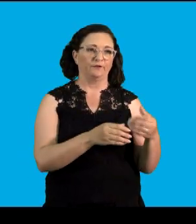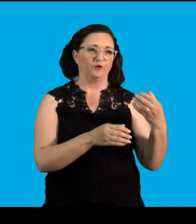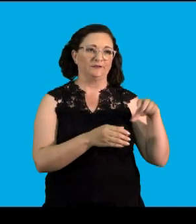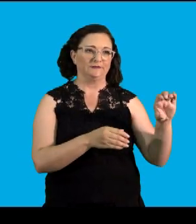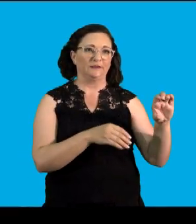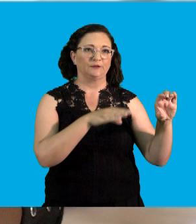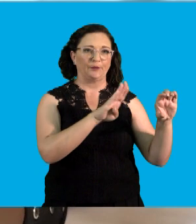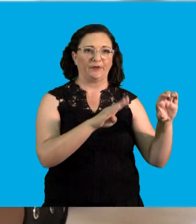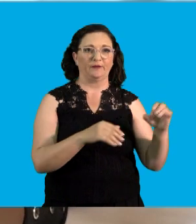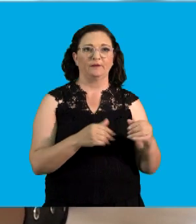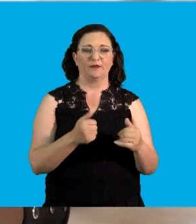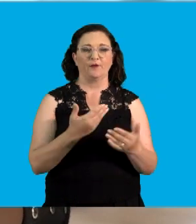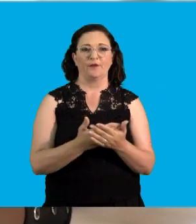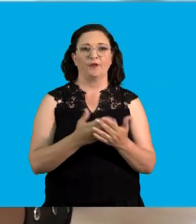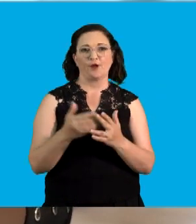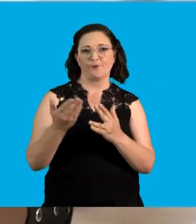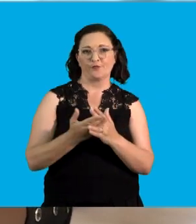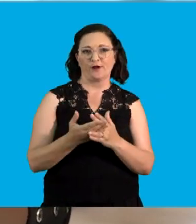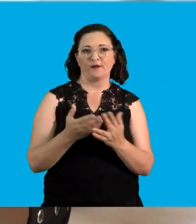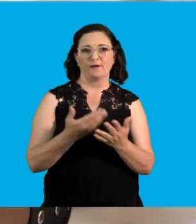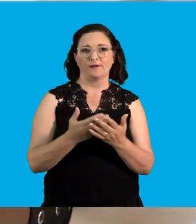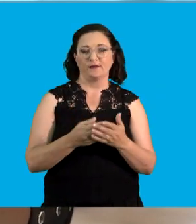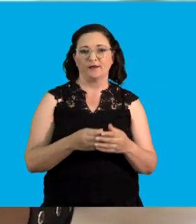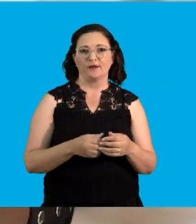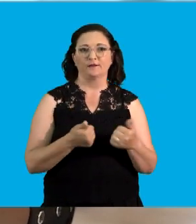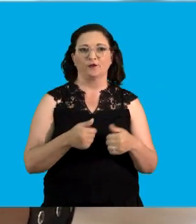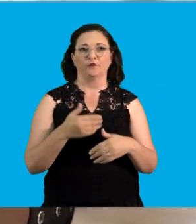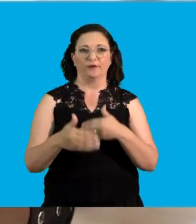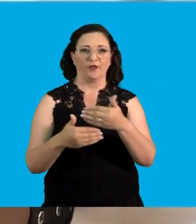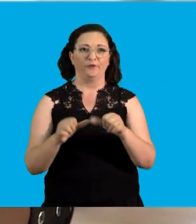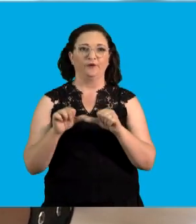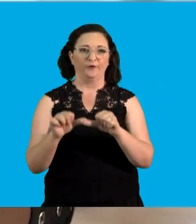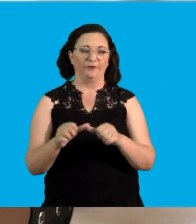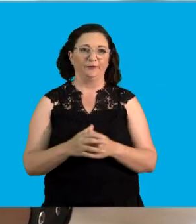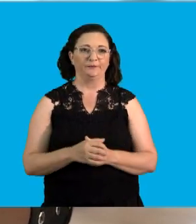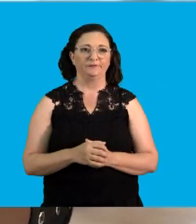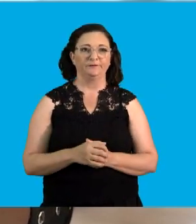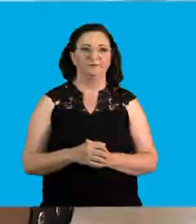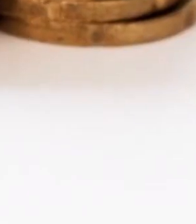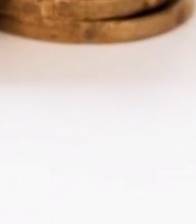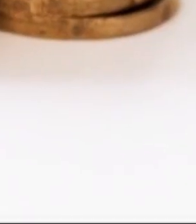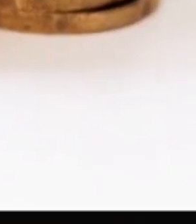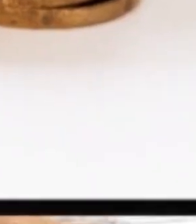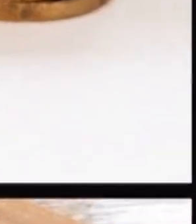B. We're going to go on to a break, and then when we come back, we continue going to our essays. I'll see you just now.